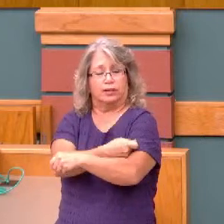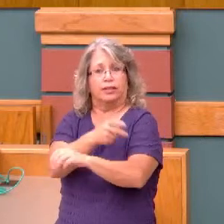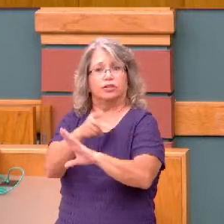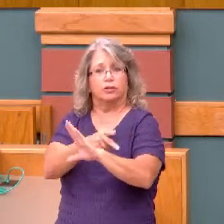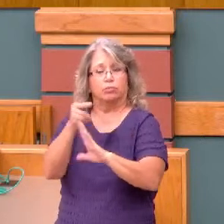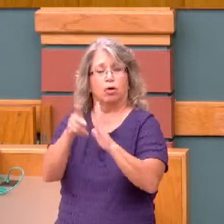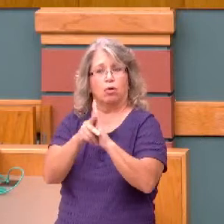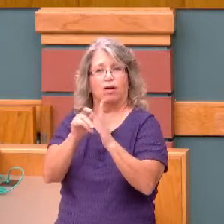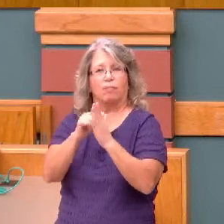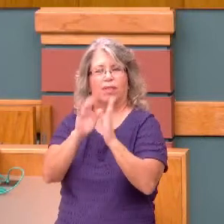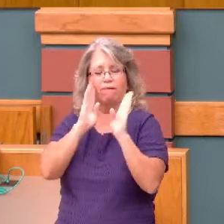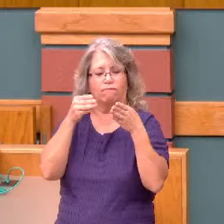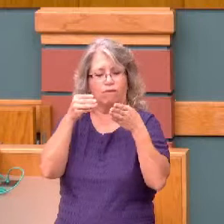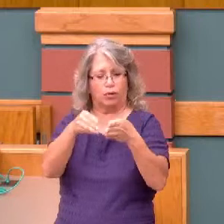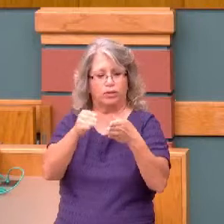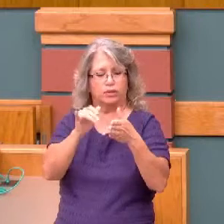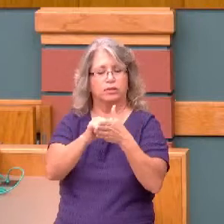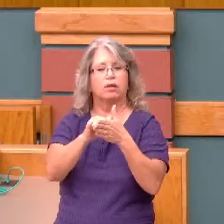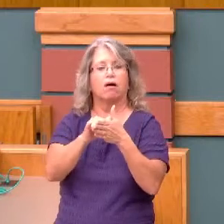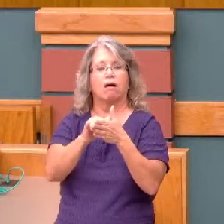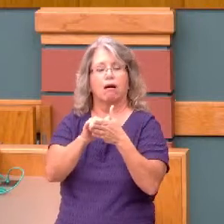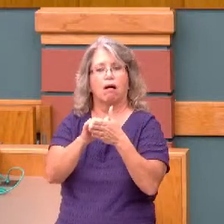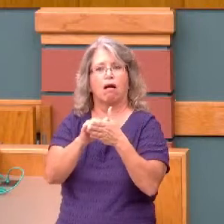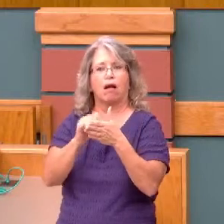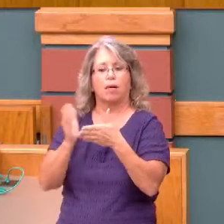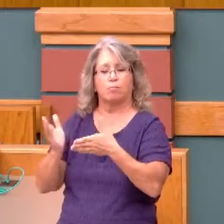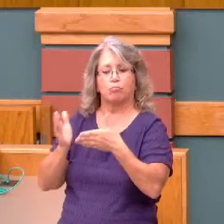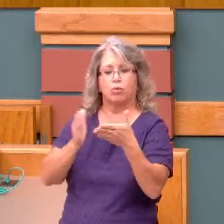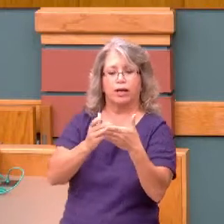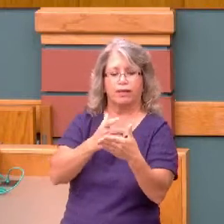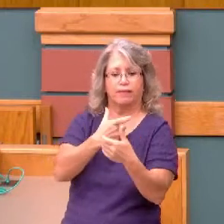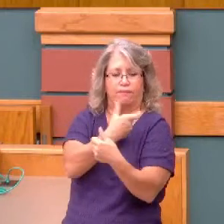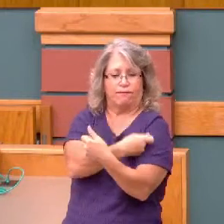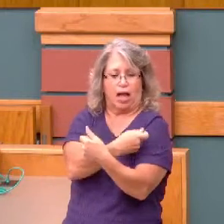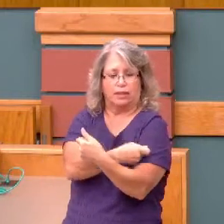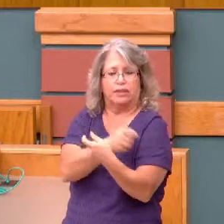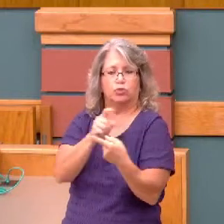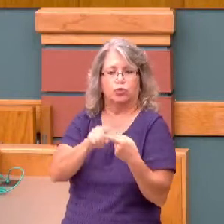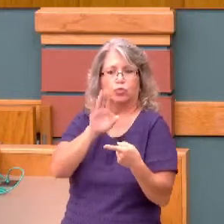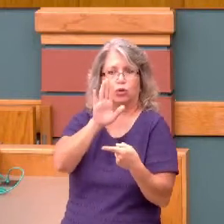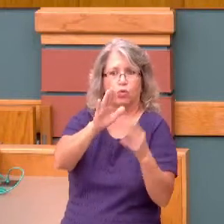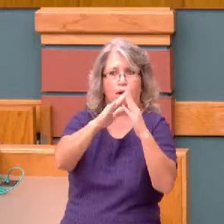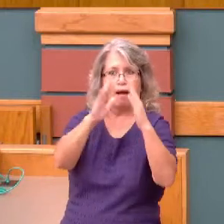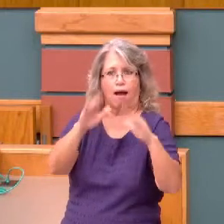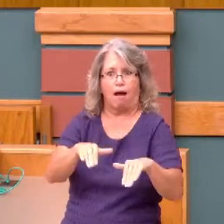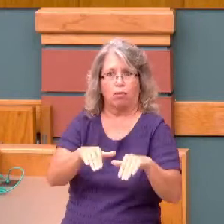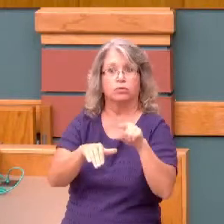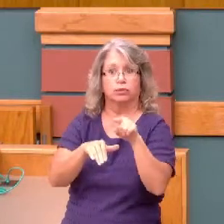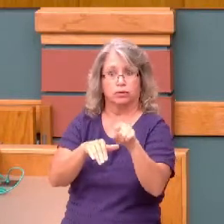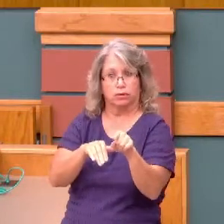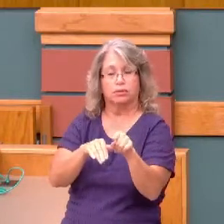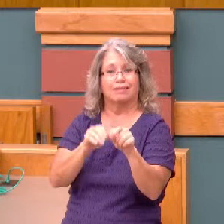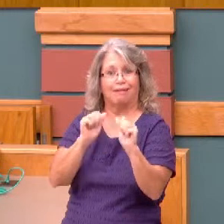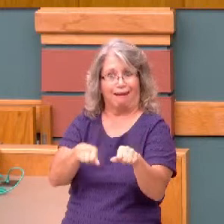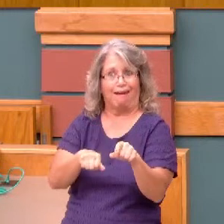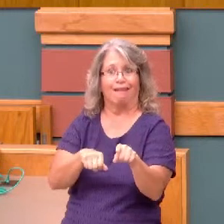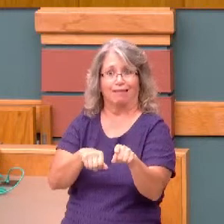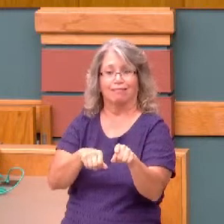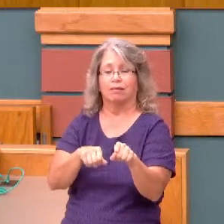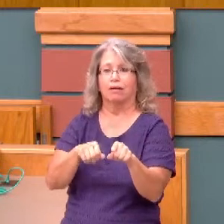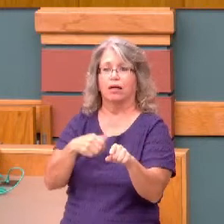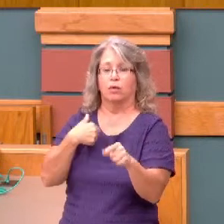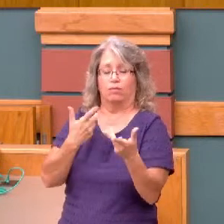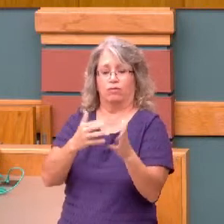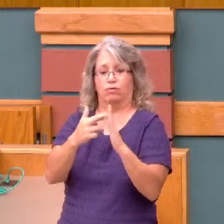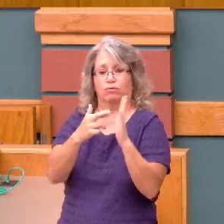vaccinations directly to your doorstep. To date, we have registered over 800 residents